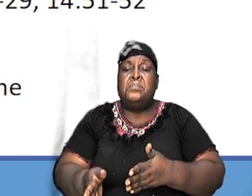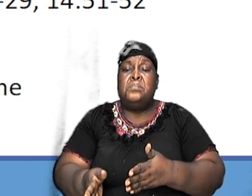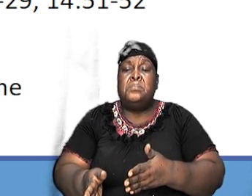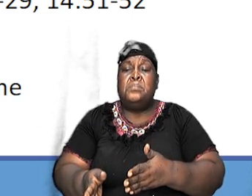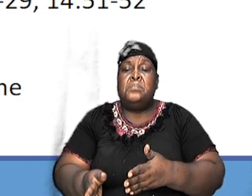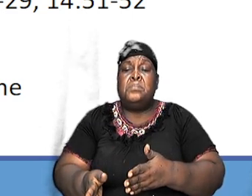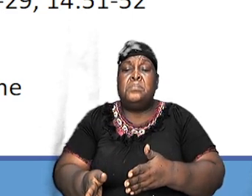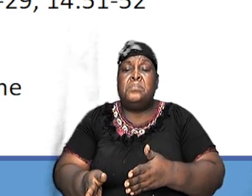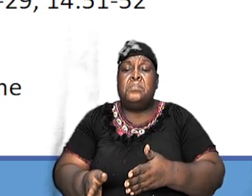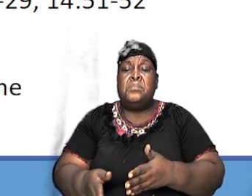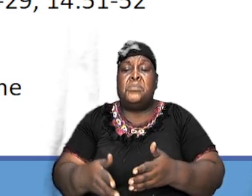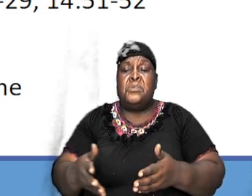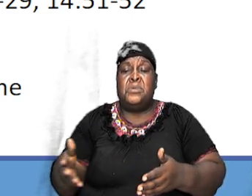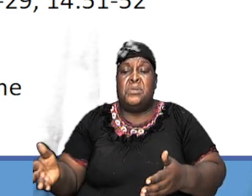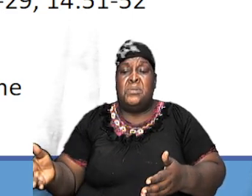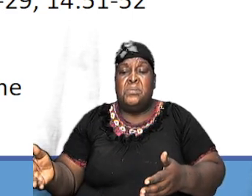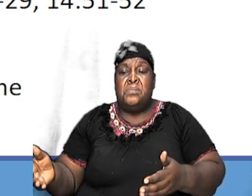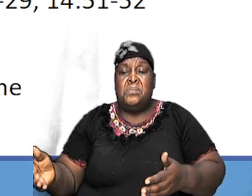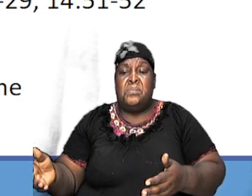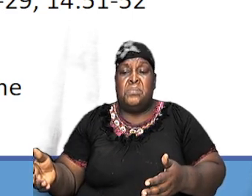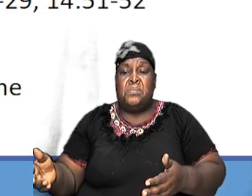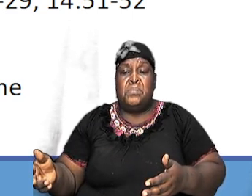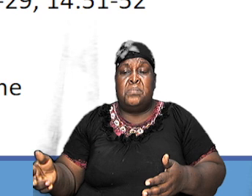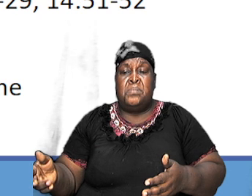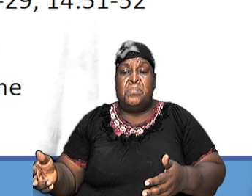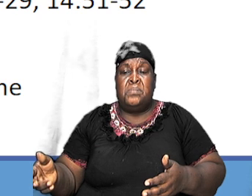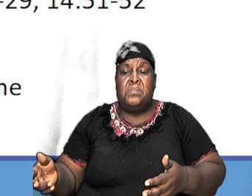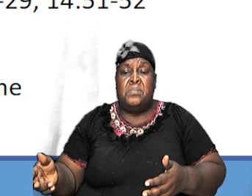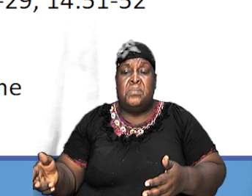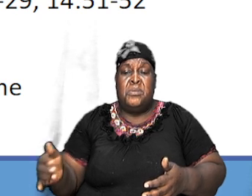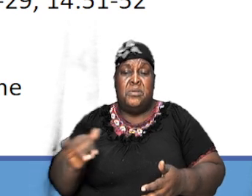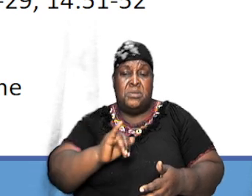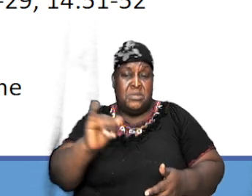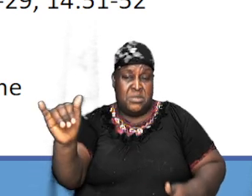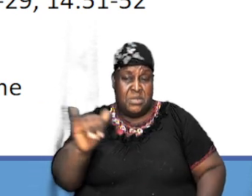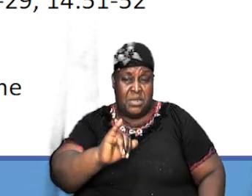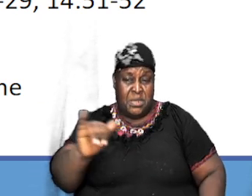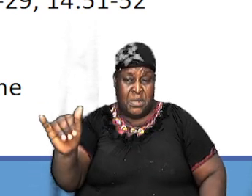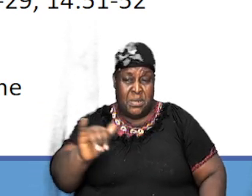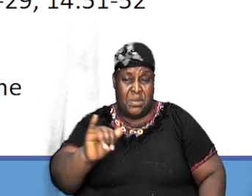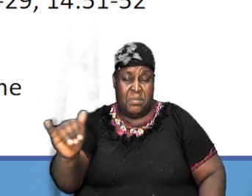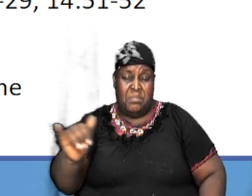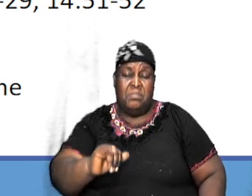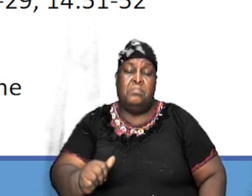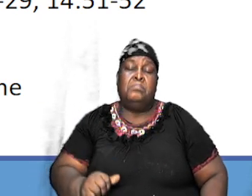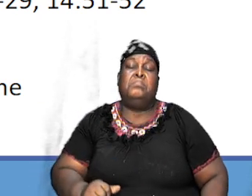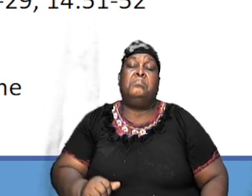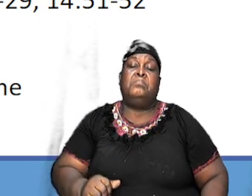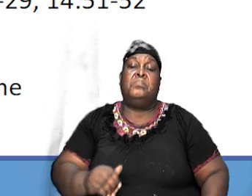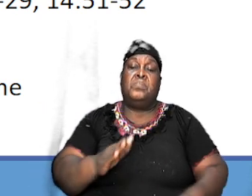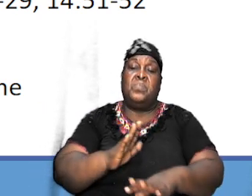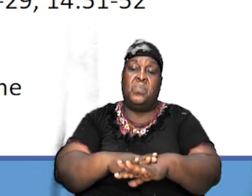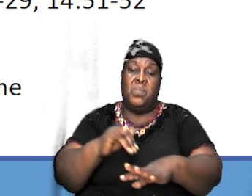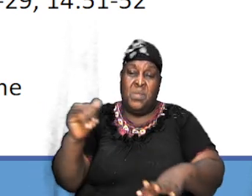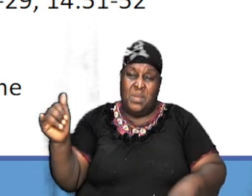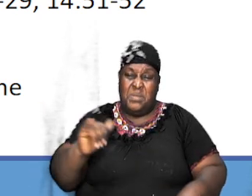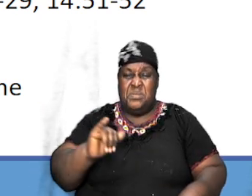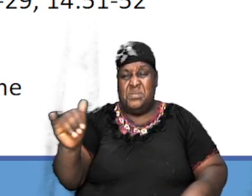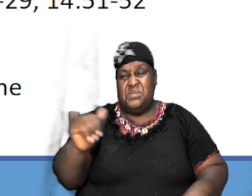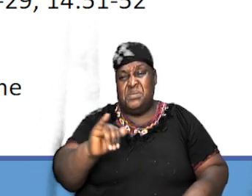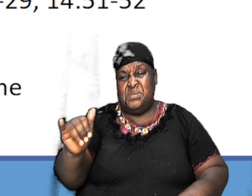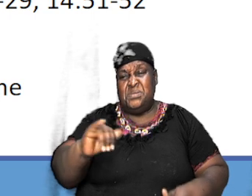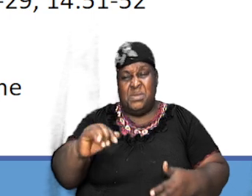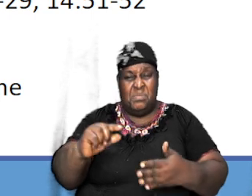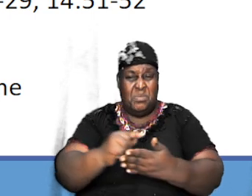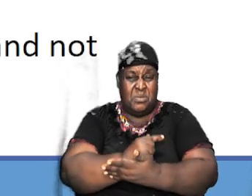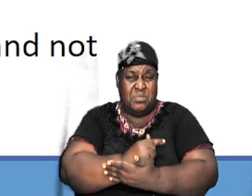of the events, they are basically similar. So we call that them the synoptic gospel.